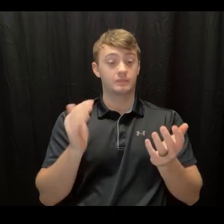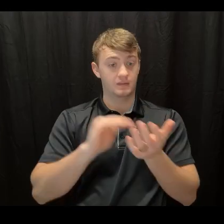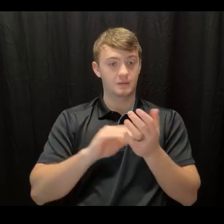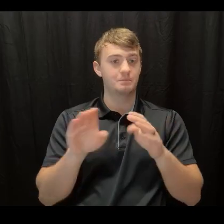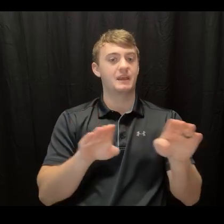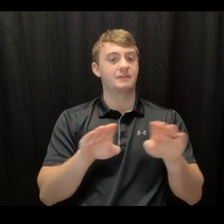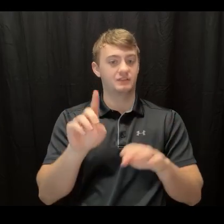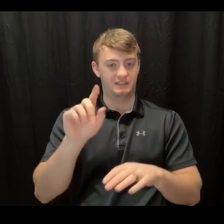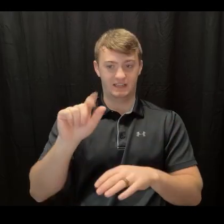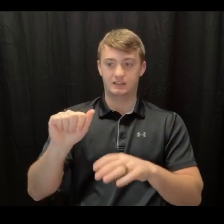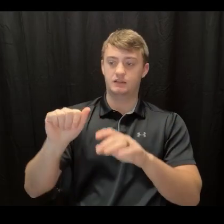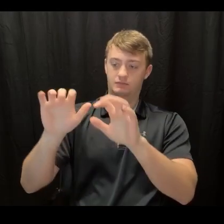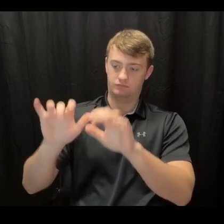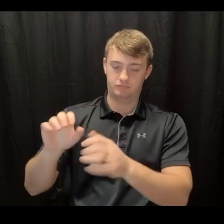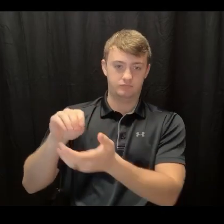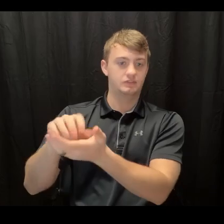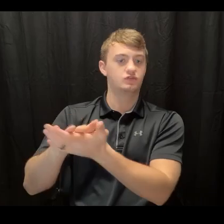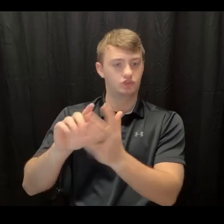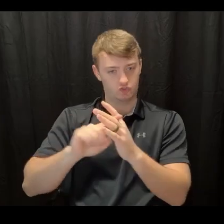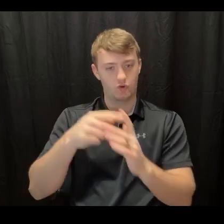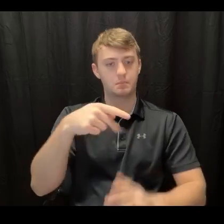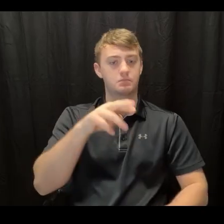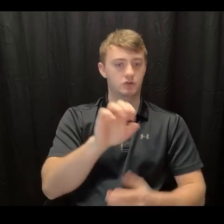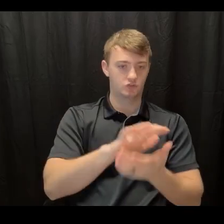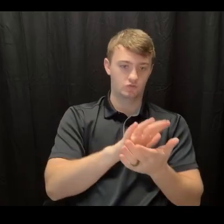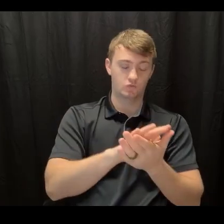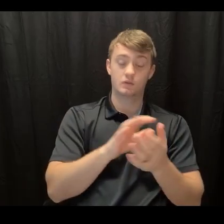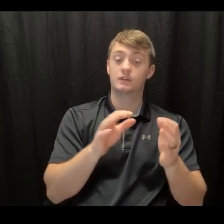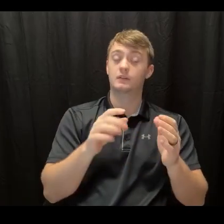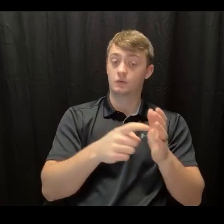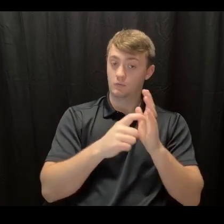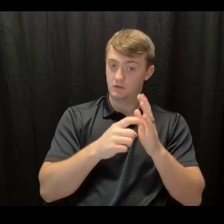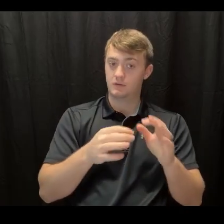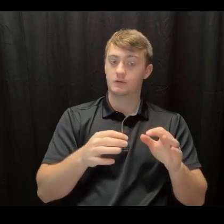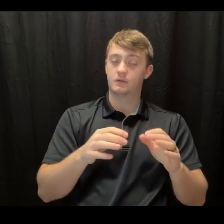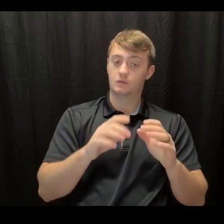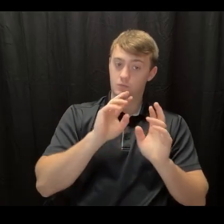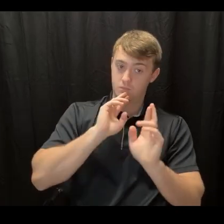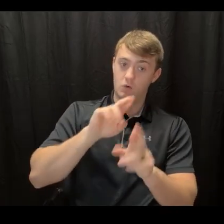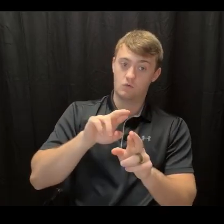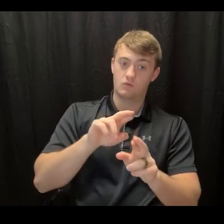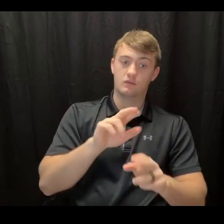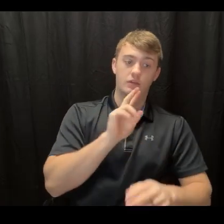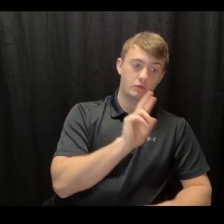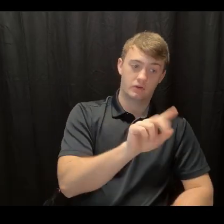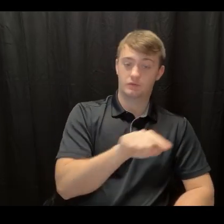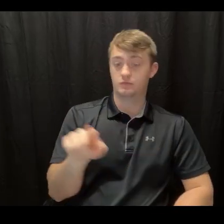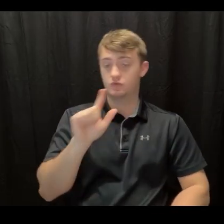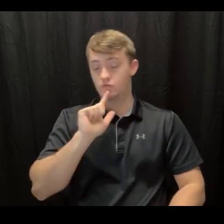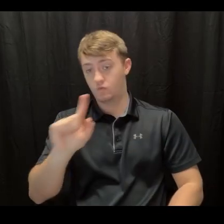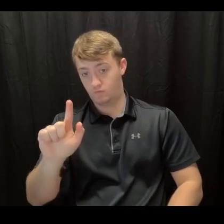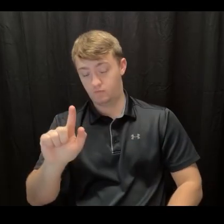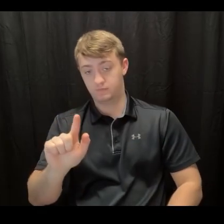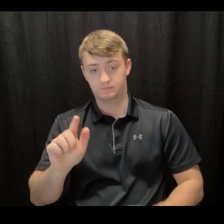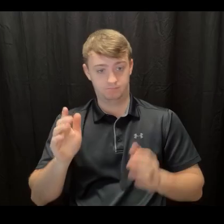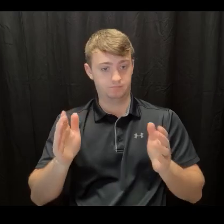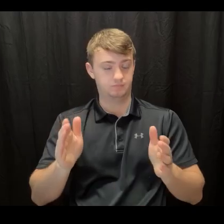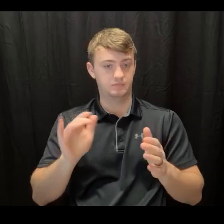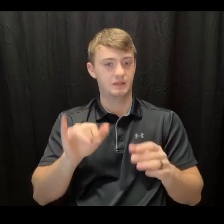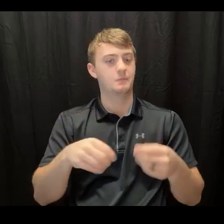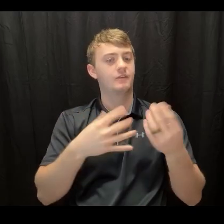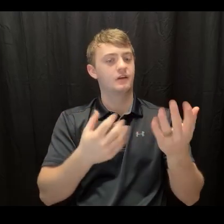So again, behavior data entry starts in preschool. So it's required to report ages 3 through 21.